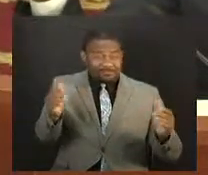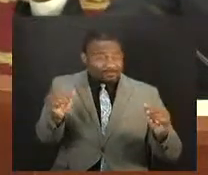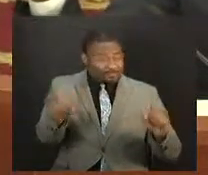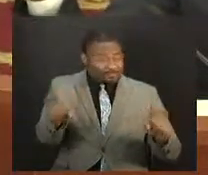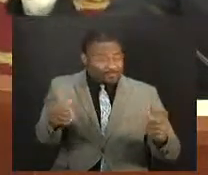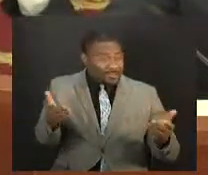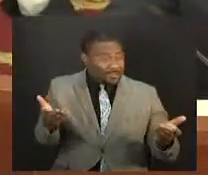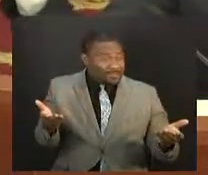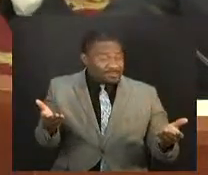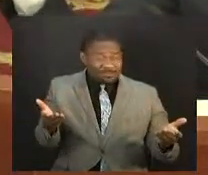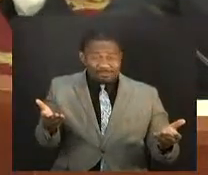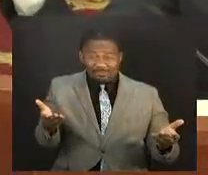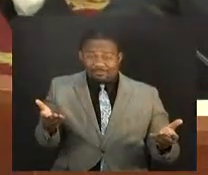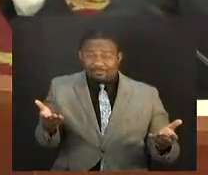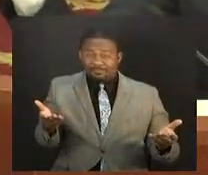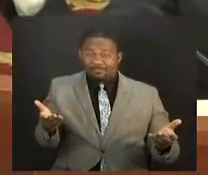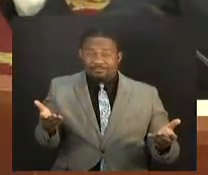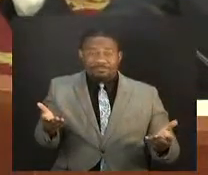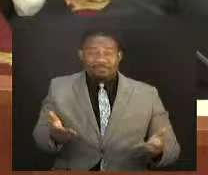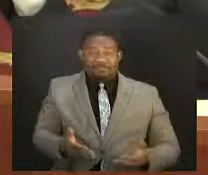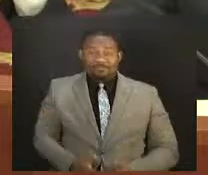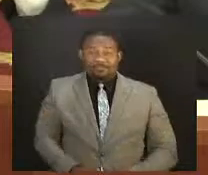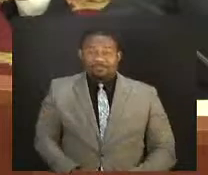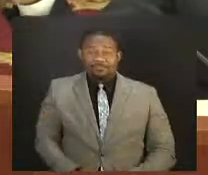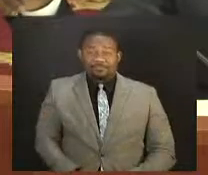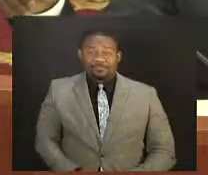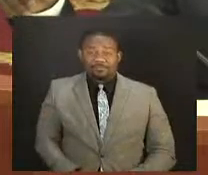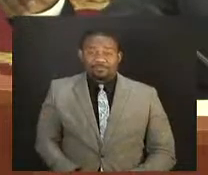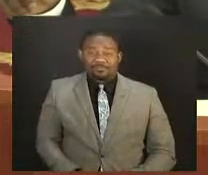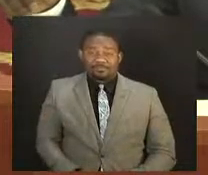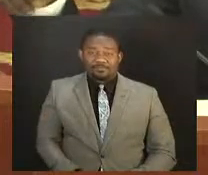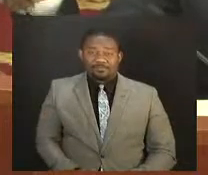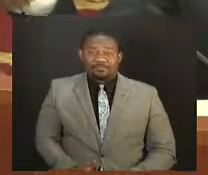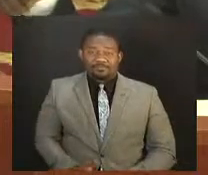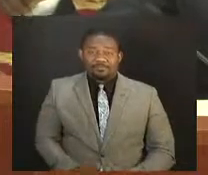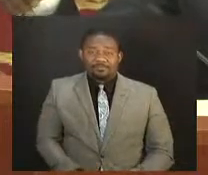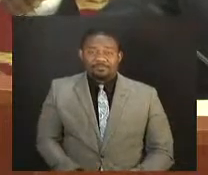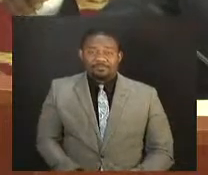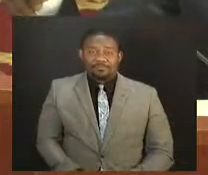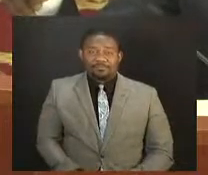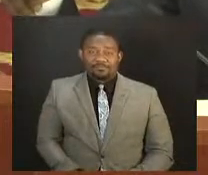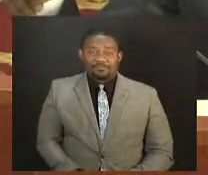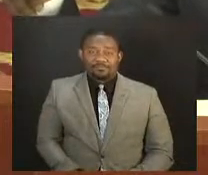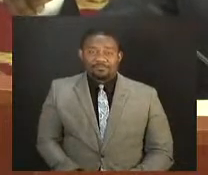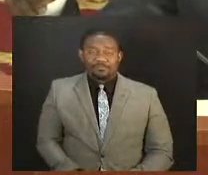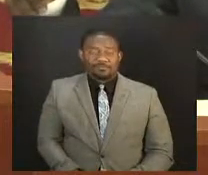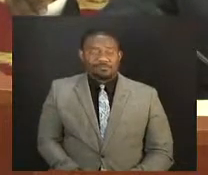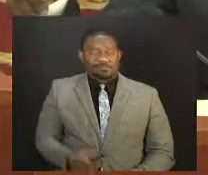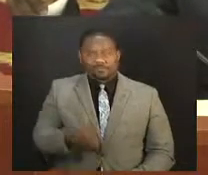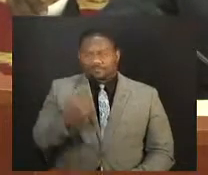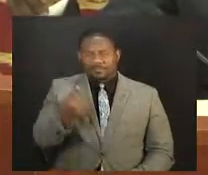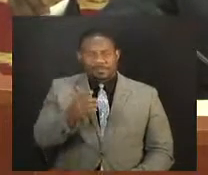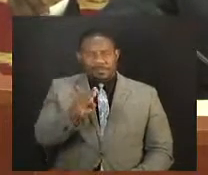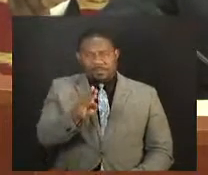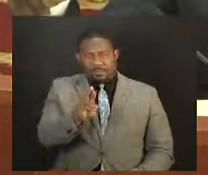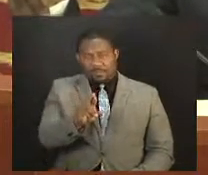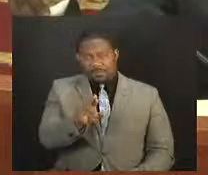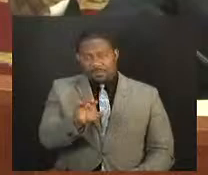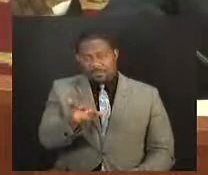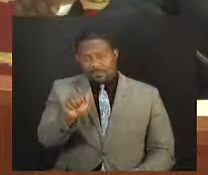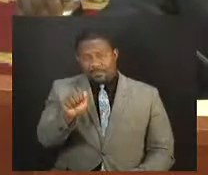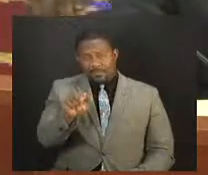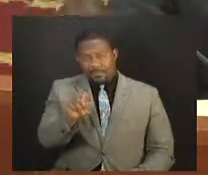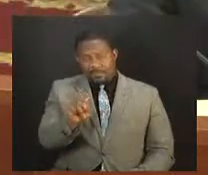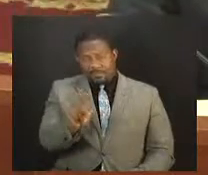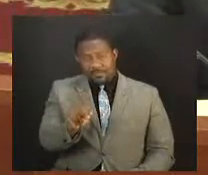Mr. Speaker, honorable members, with the exception of Honorable Brana Champong, all others, resume